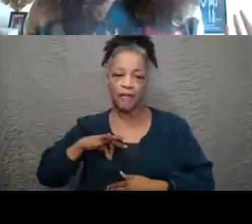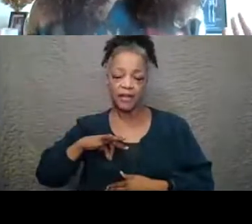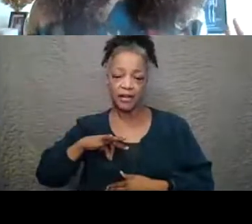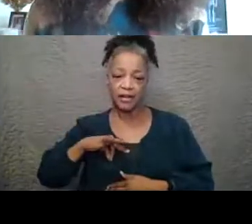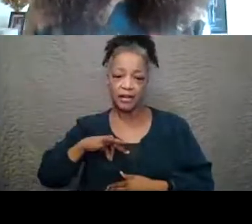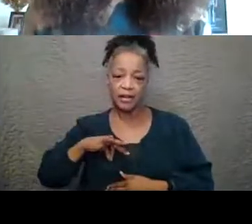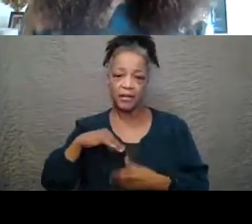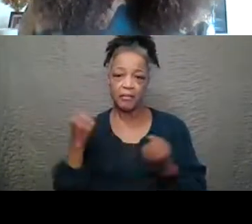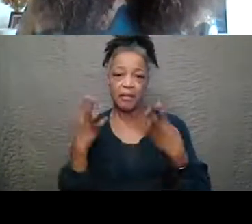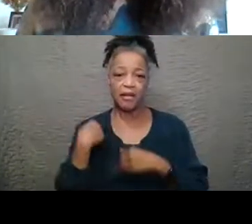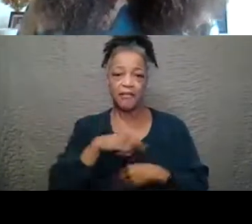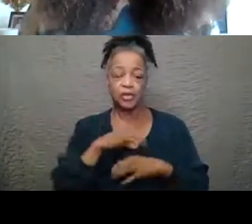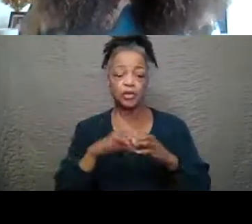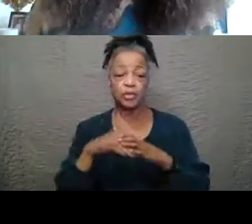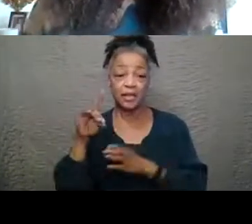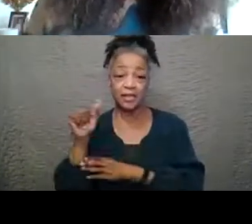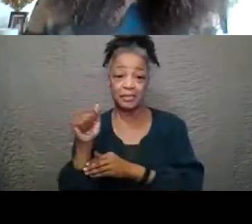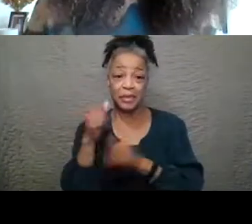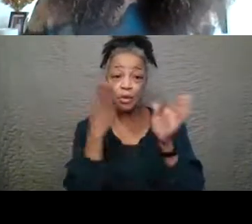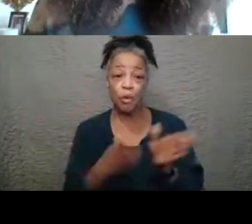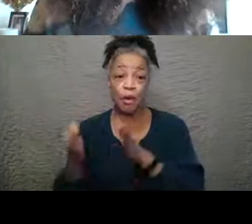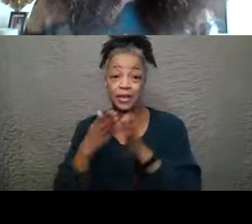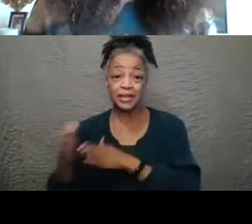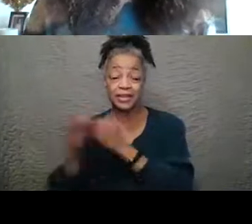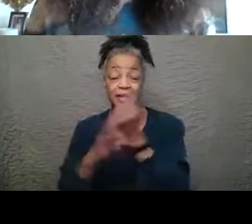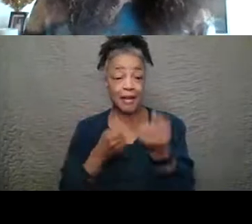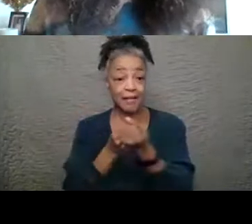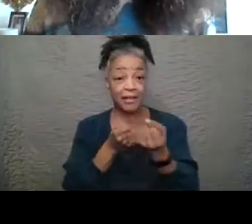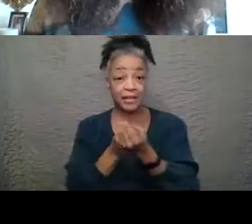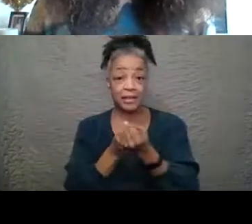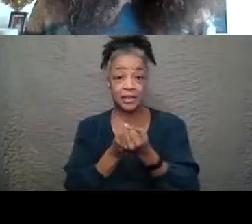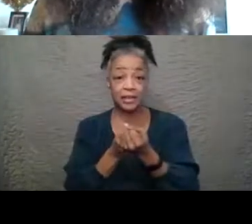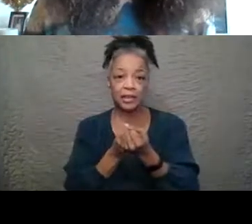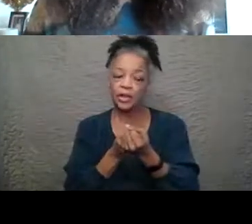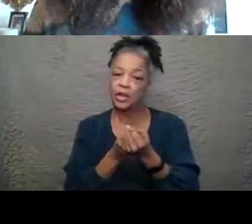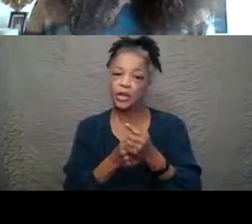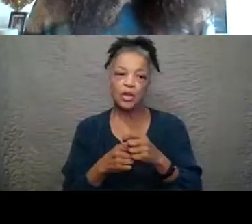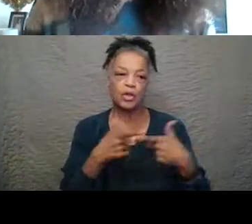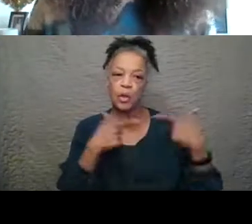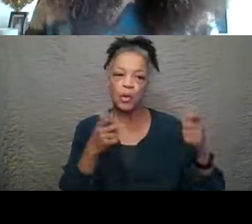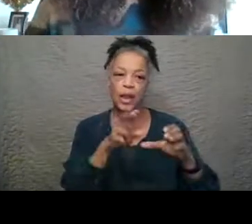are doing disability organizing and advocacy, is the Great Resignation Part 2.